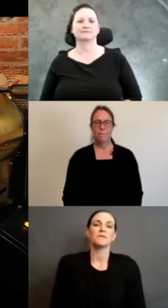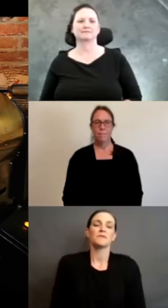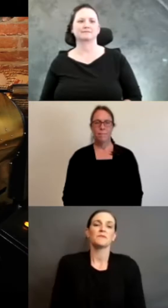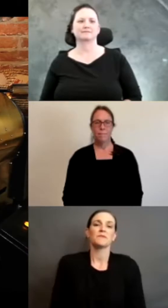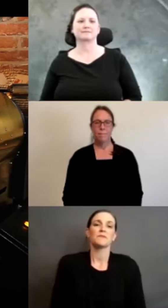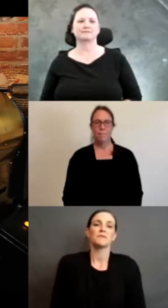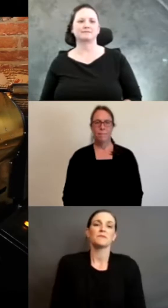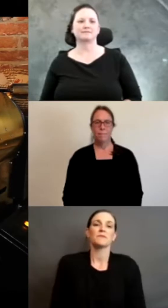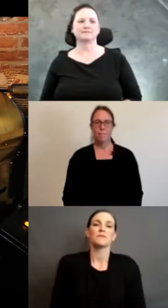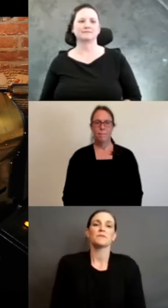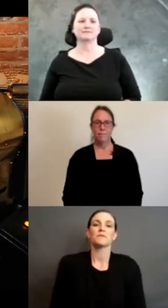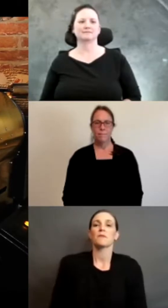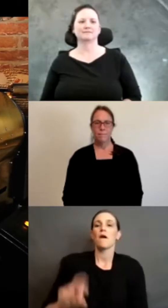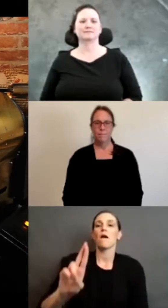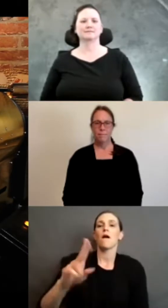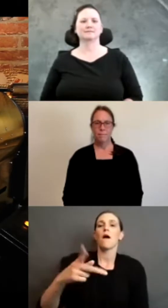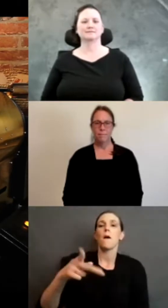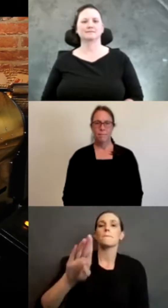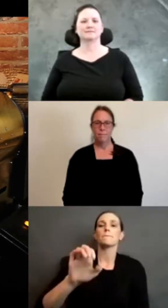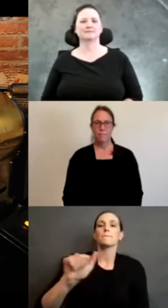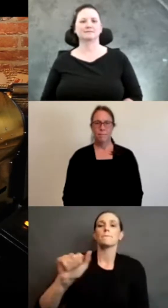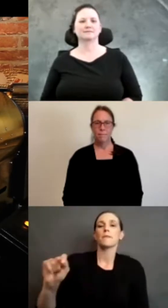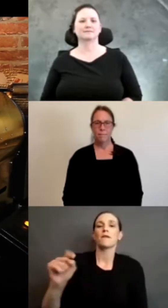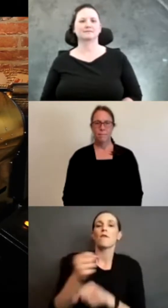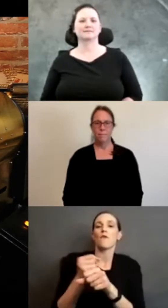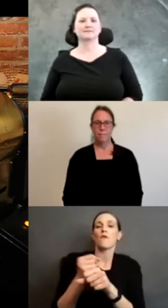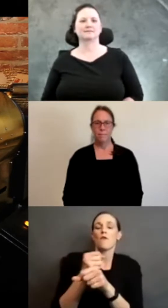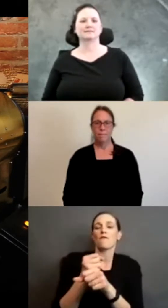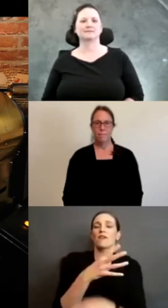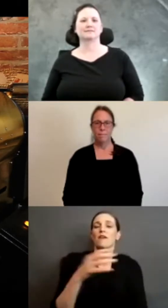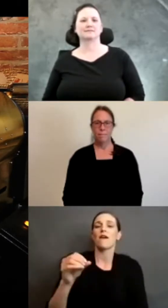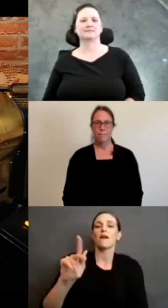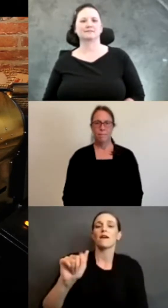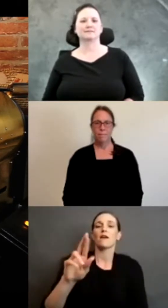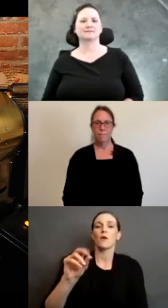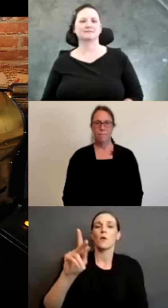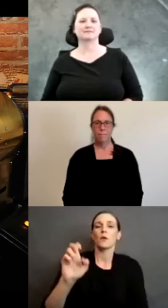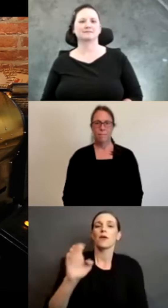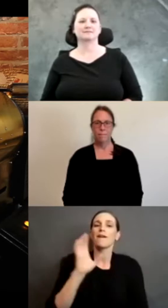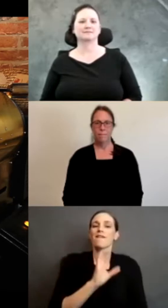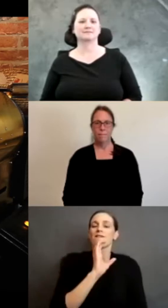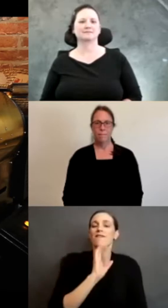In the upbeat coffee and karaoke cafe, Hank Jack stands behind